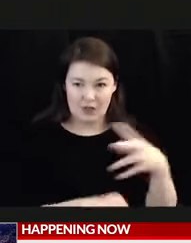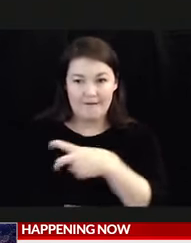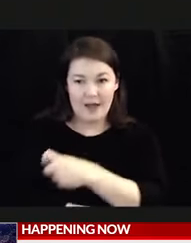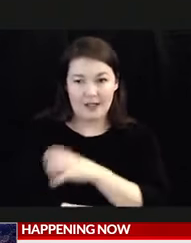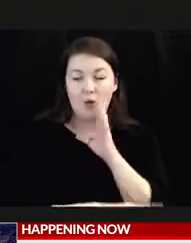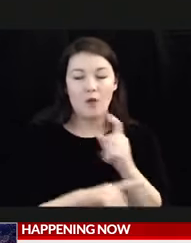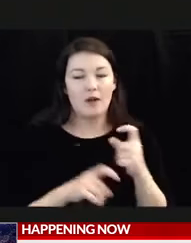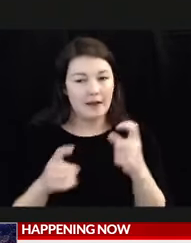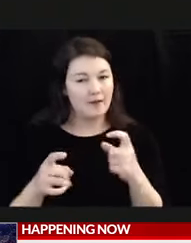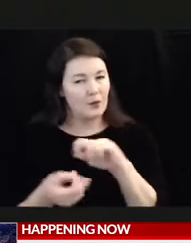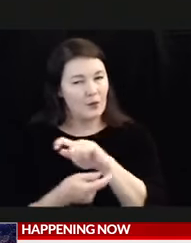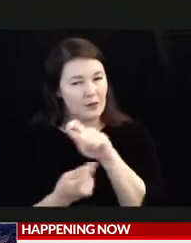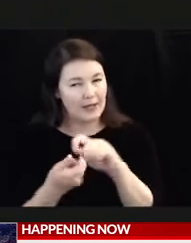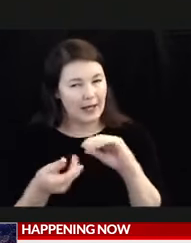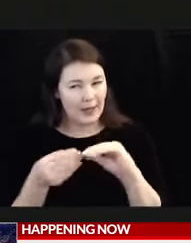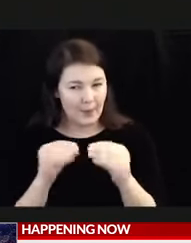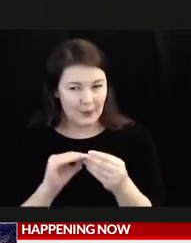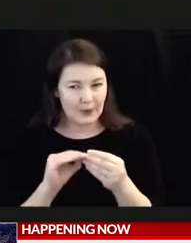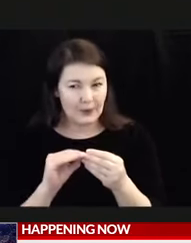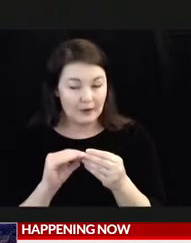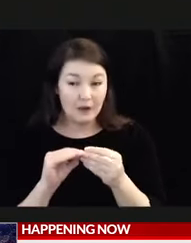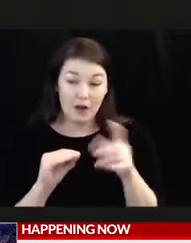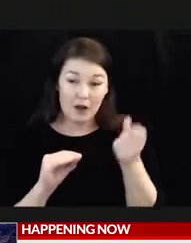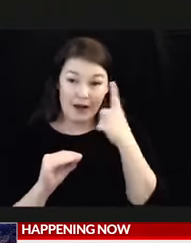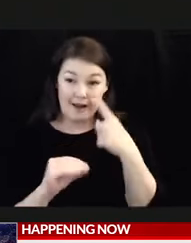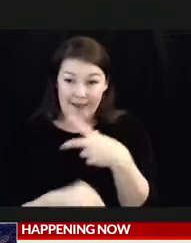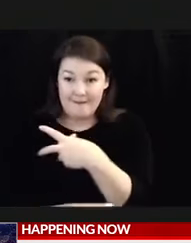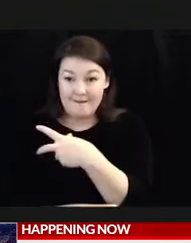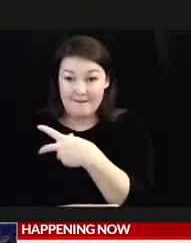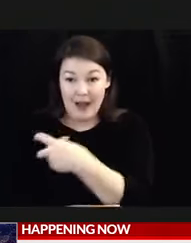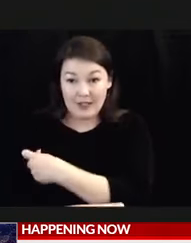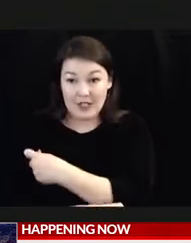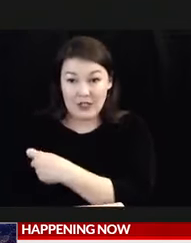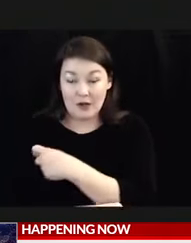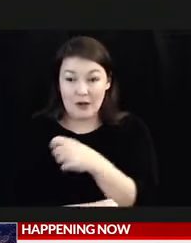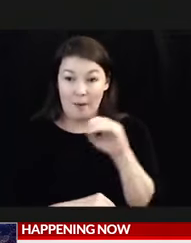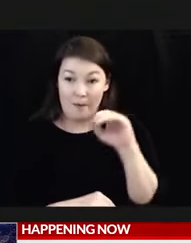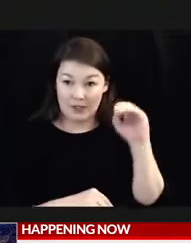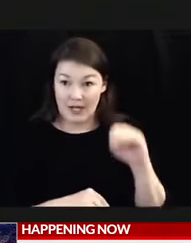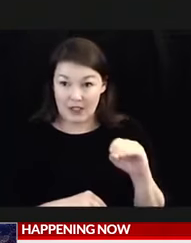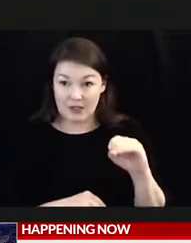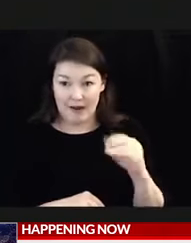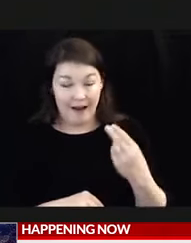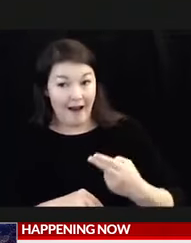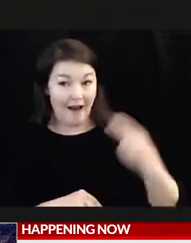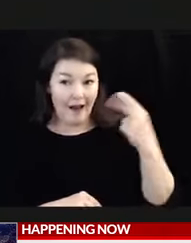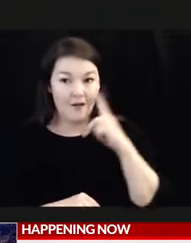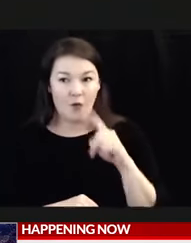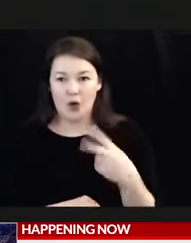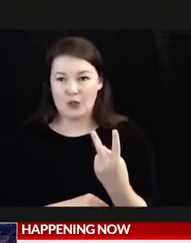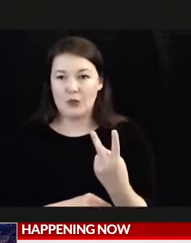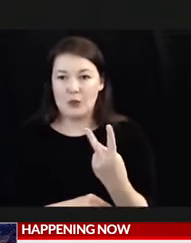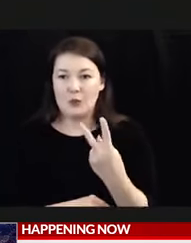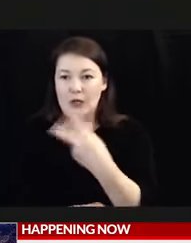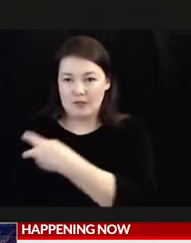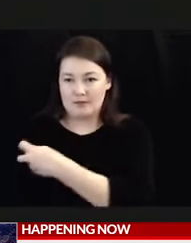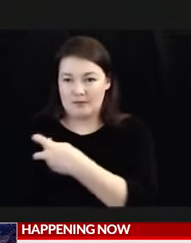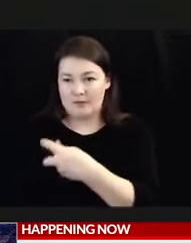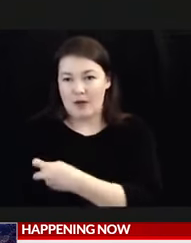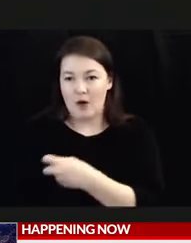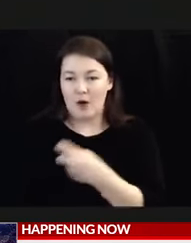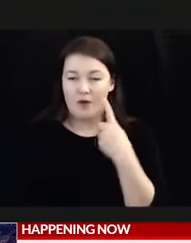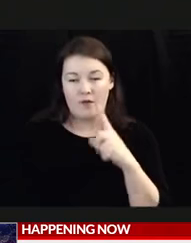But what I want to emphasize there is the vaccination rate is very, very high for 2 doses among 70 to 80-year-olds. We'll get you